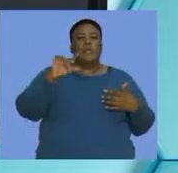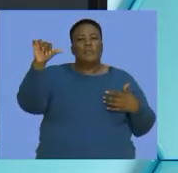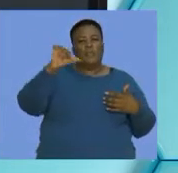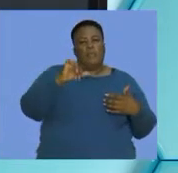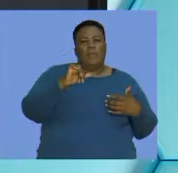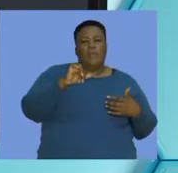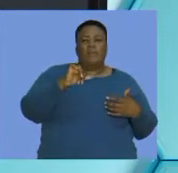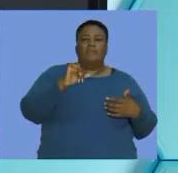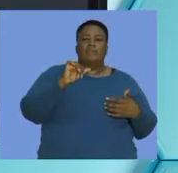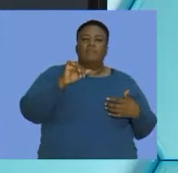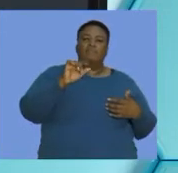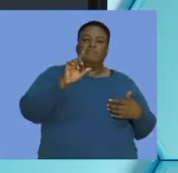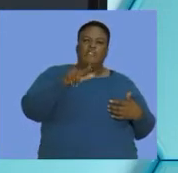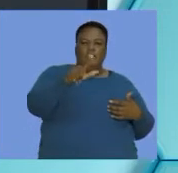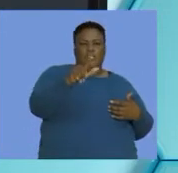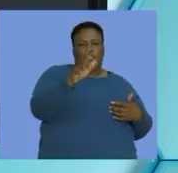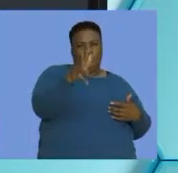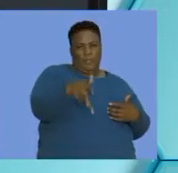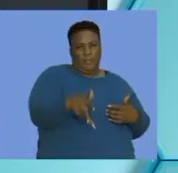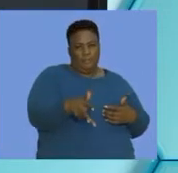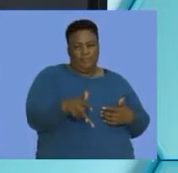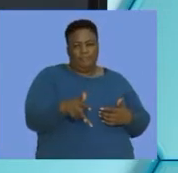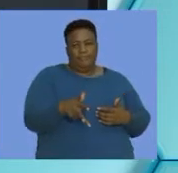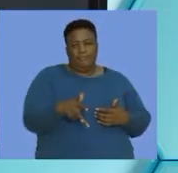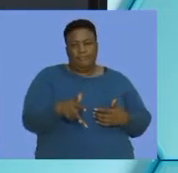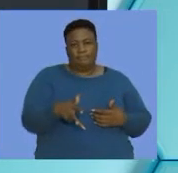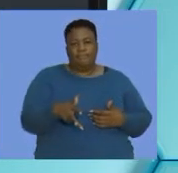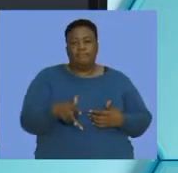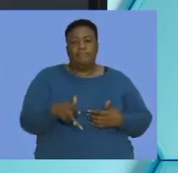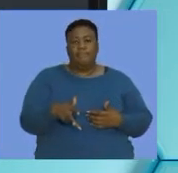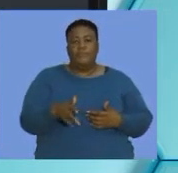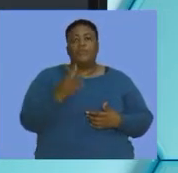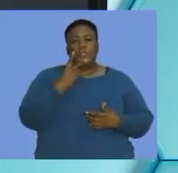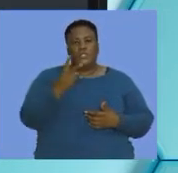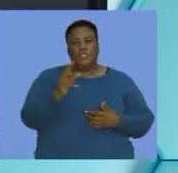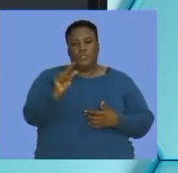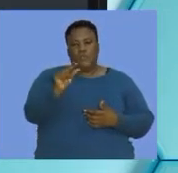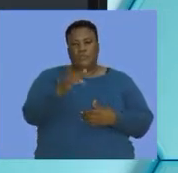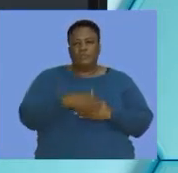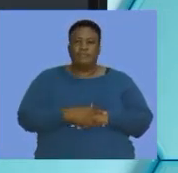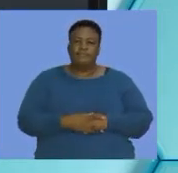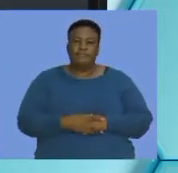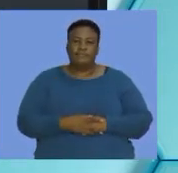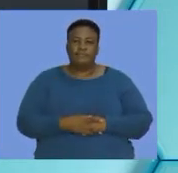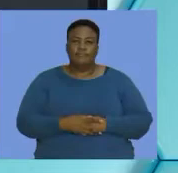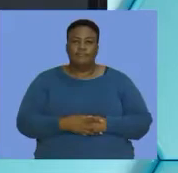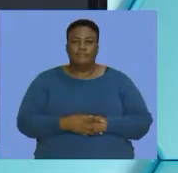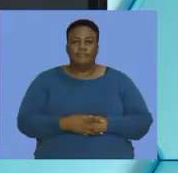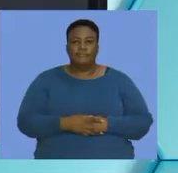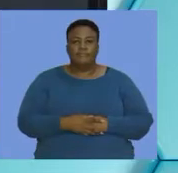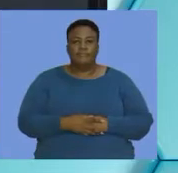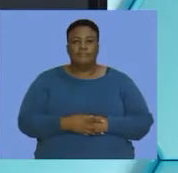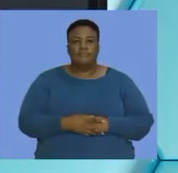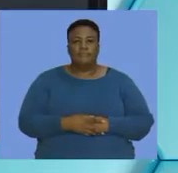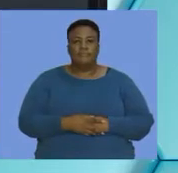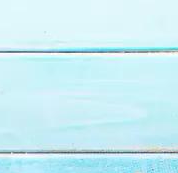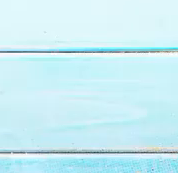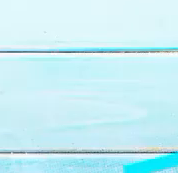those muscles, and we'll tune in for our last segment. Stay tuned after a short while. See you